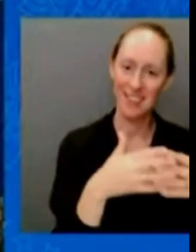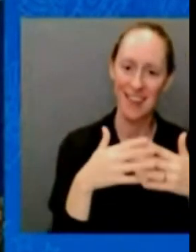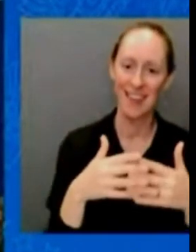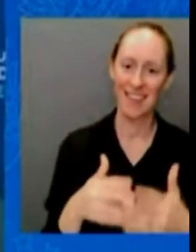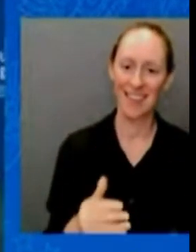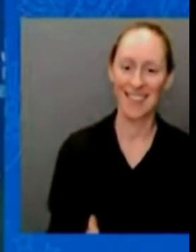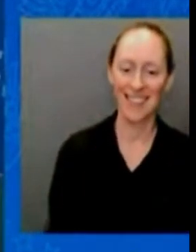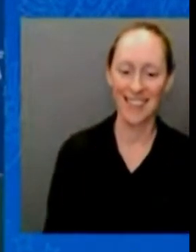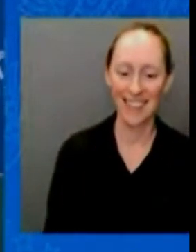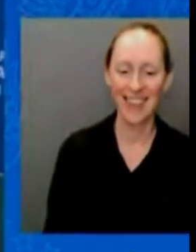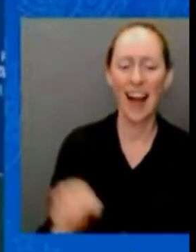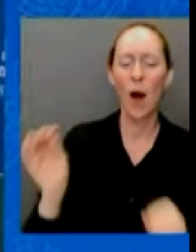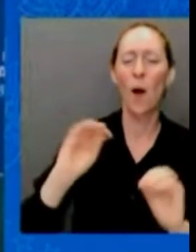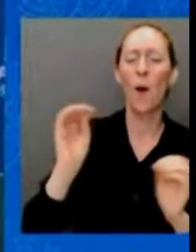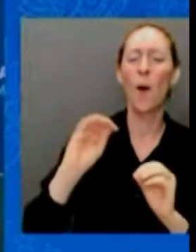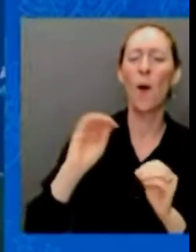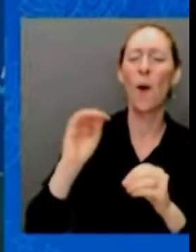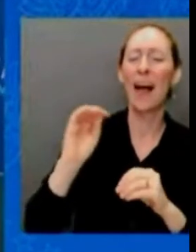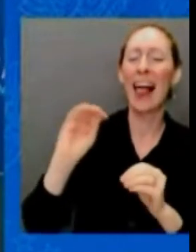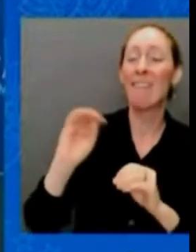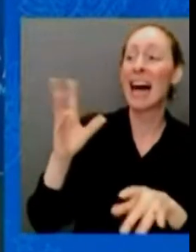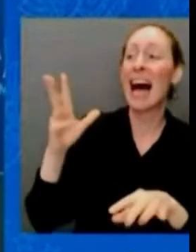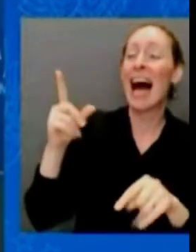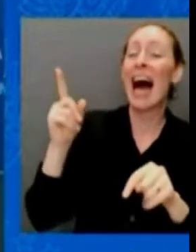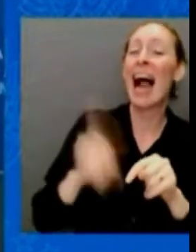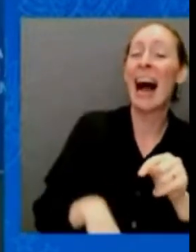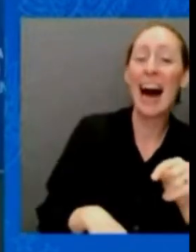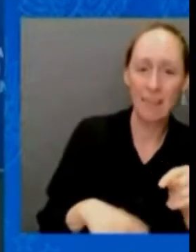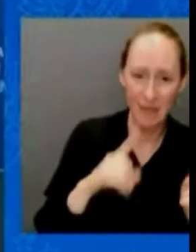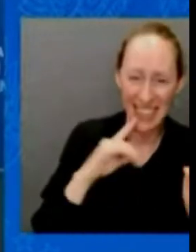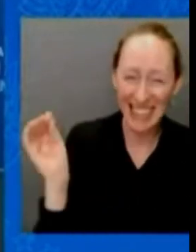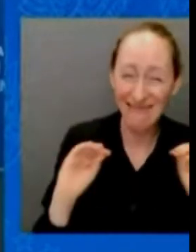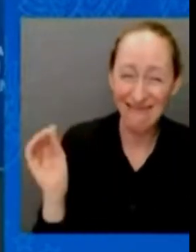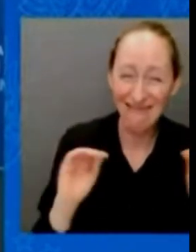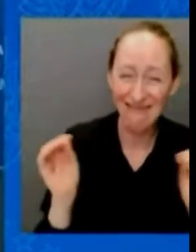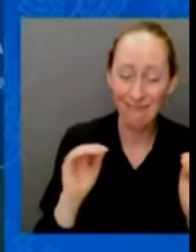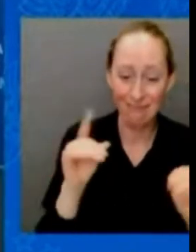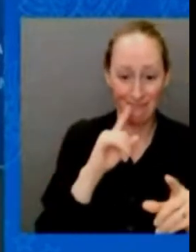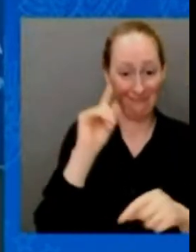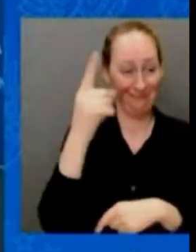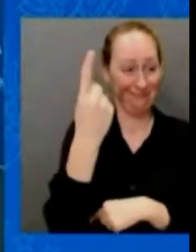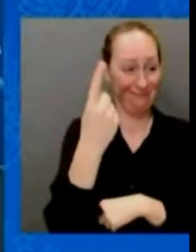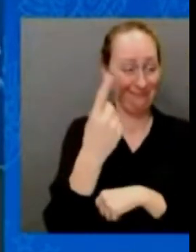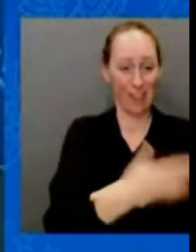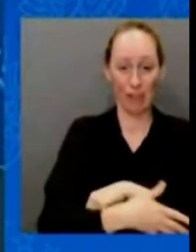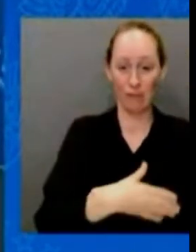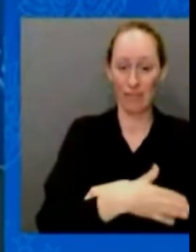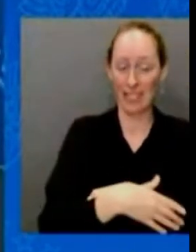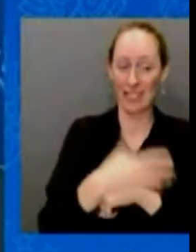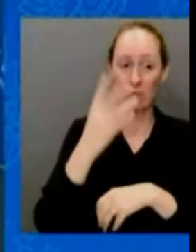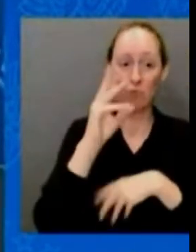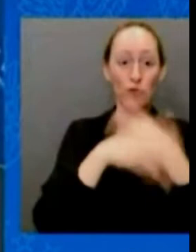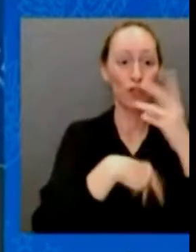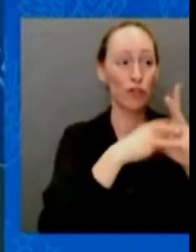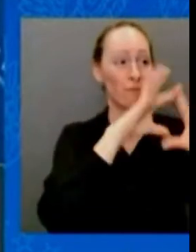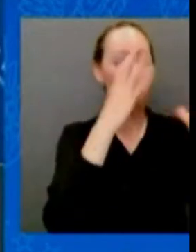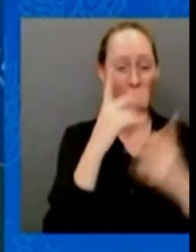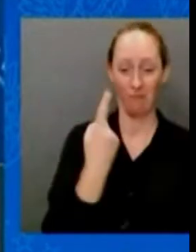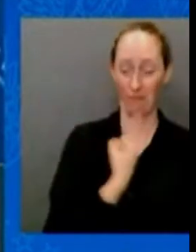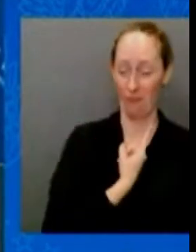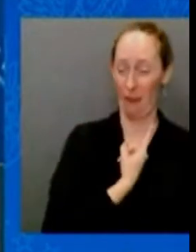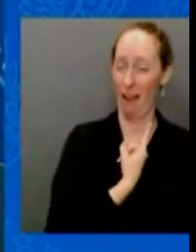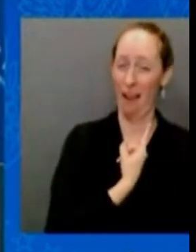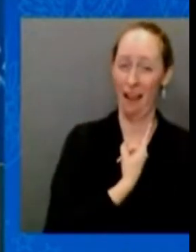capacity. And we're the only nation in the world that has come out of every crisis better than when we went into the